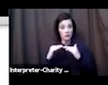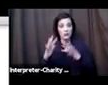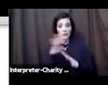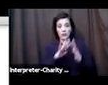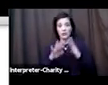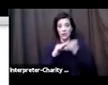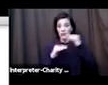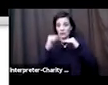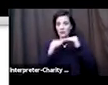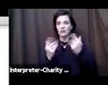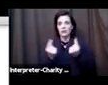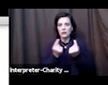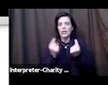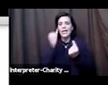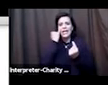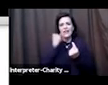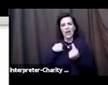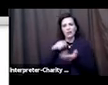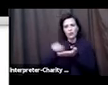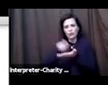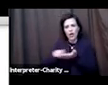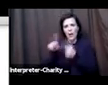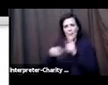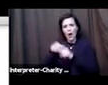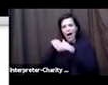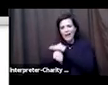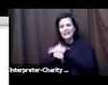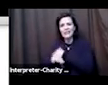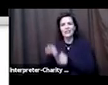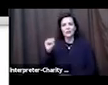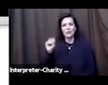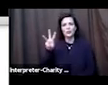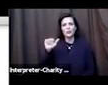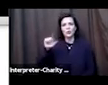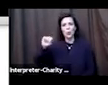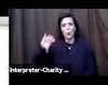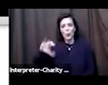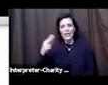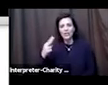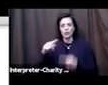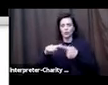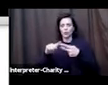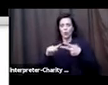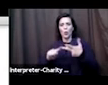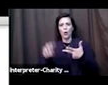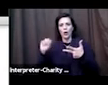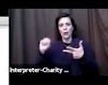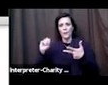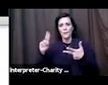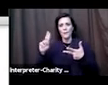the reports something about their switches or their access or a mounting system, maybe to attach to their power